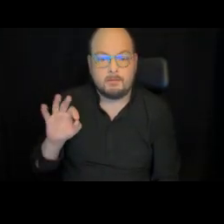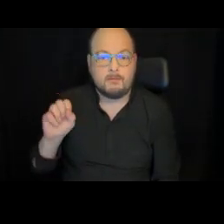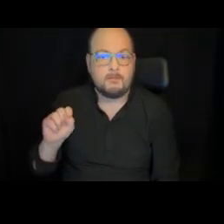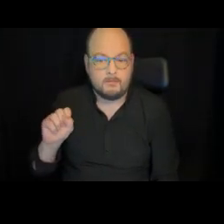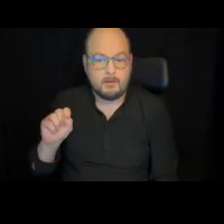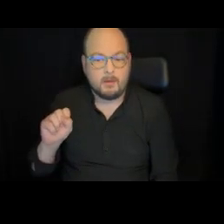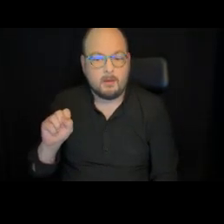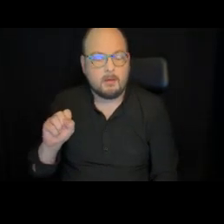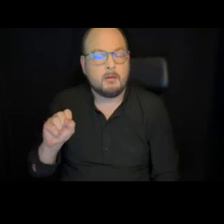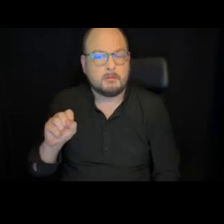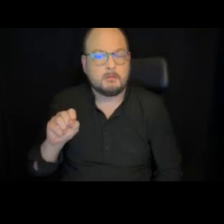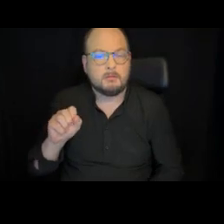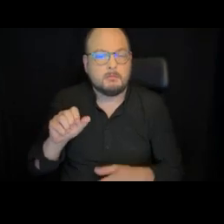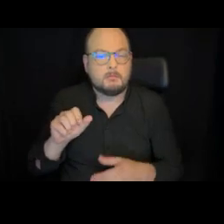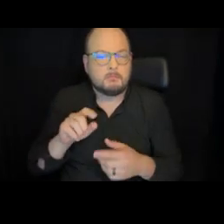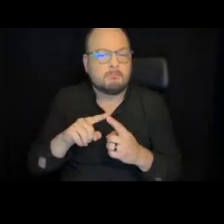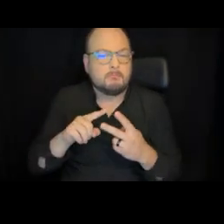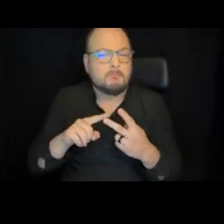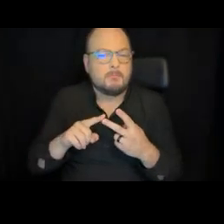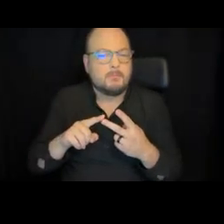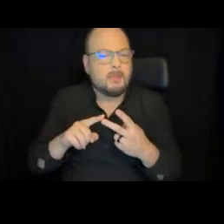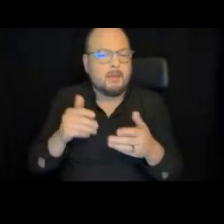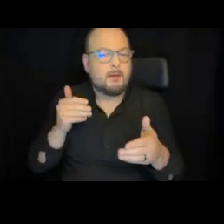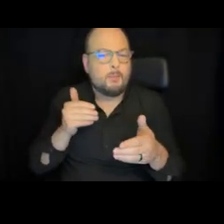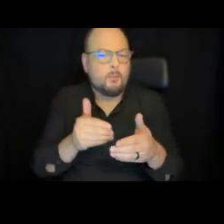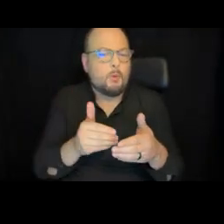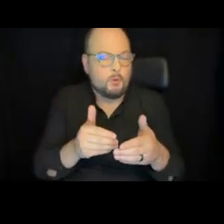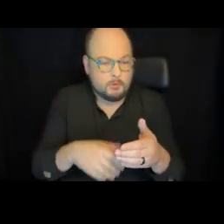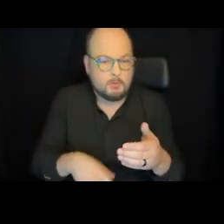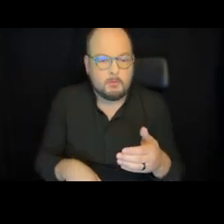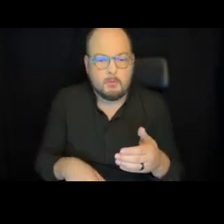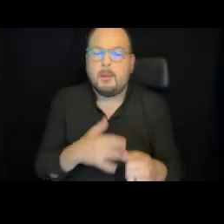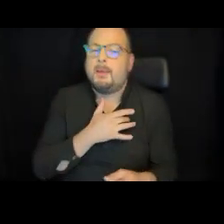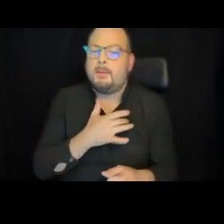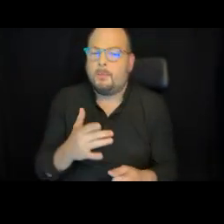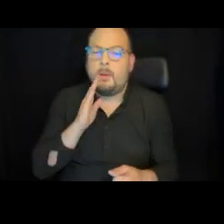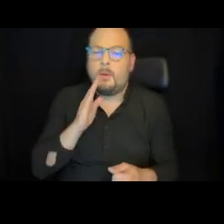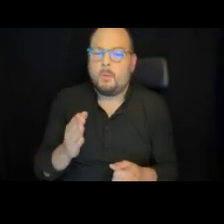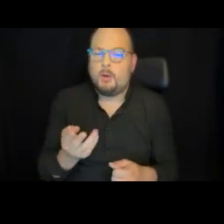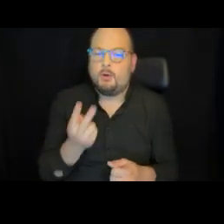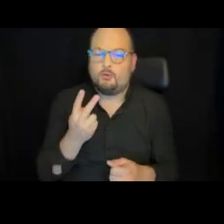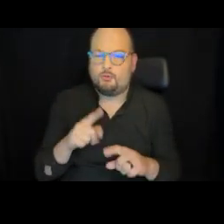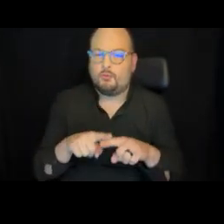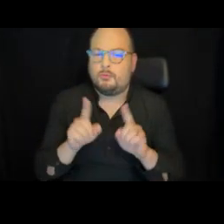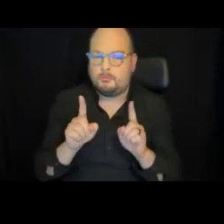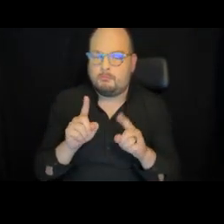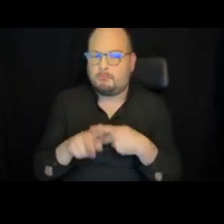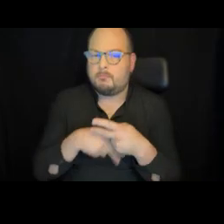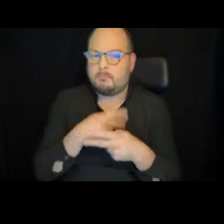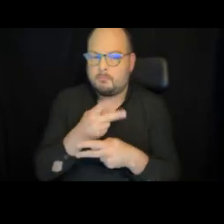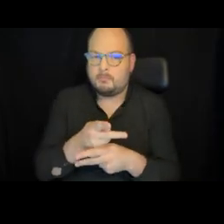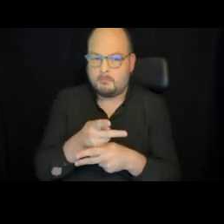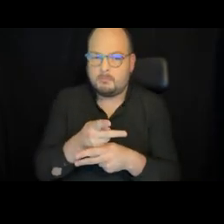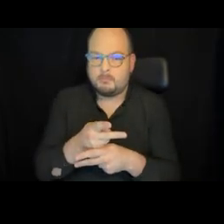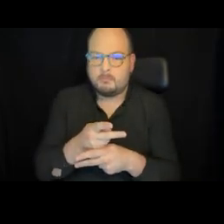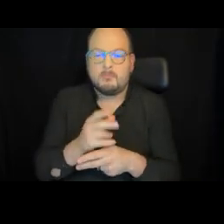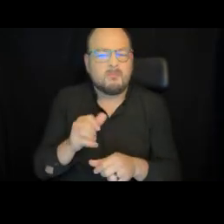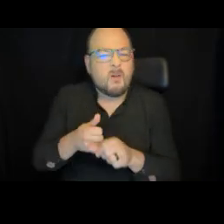Primarily, two types of approaches are used with the 30 by 48-inch clear floor